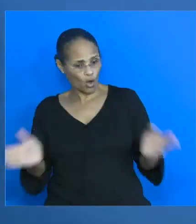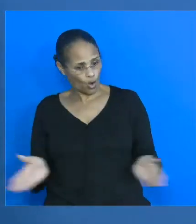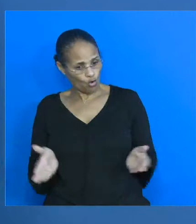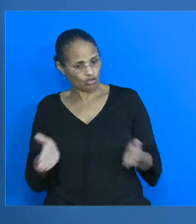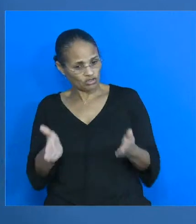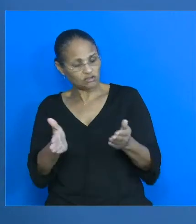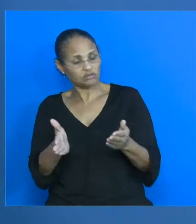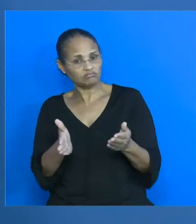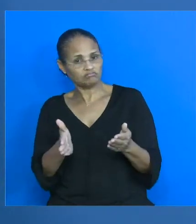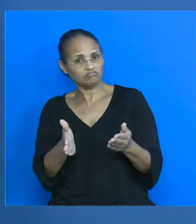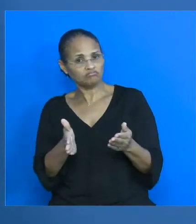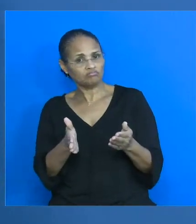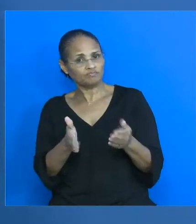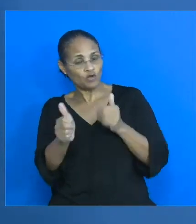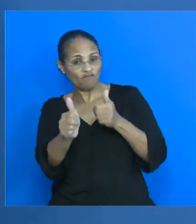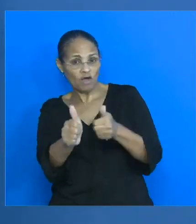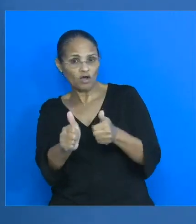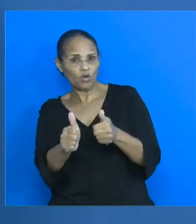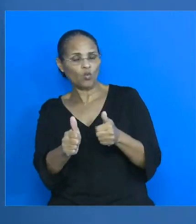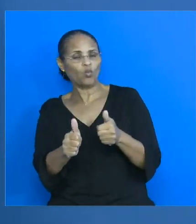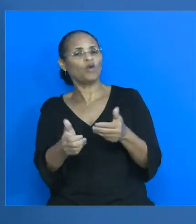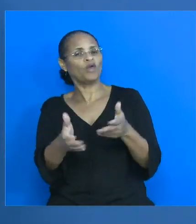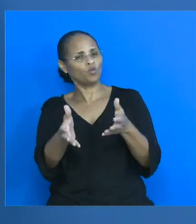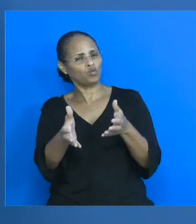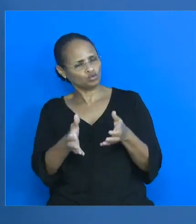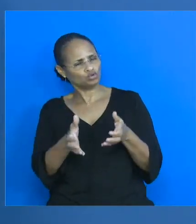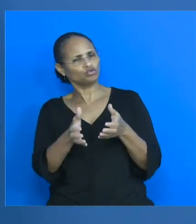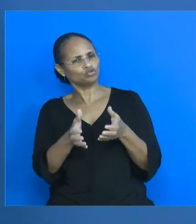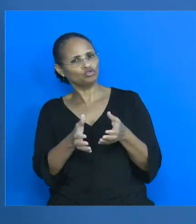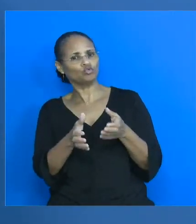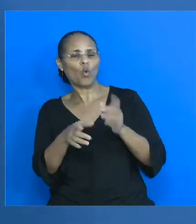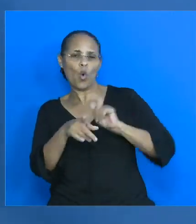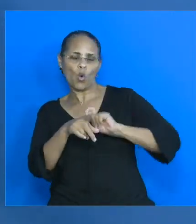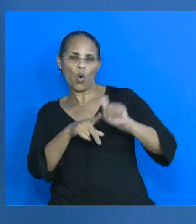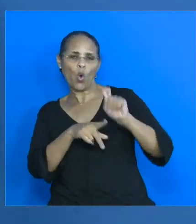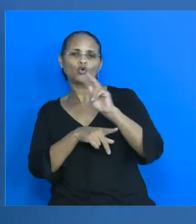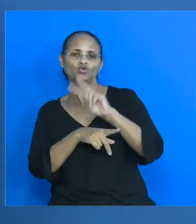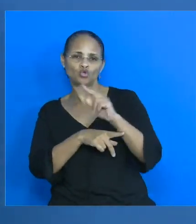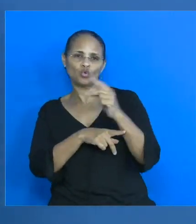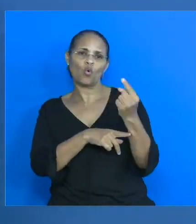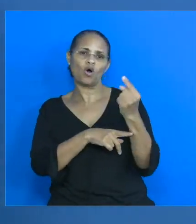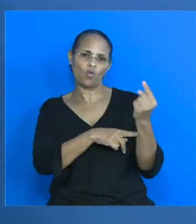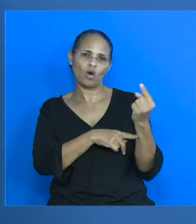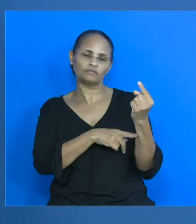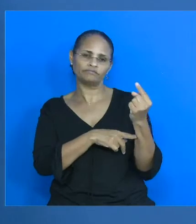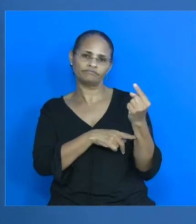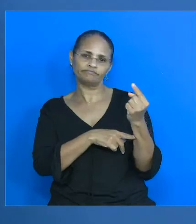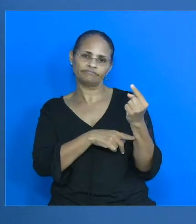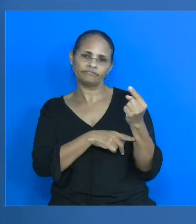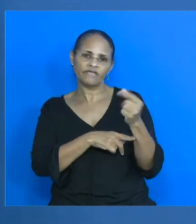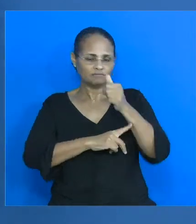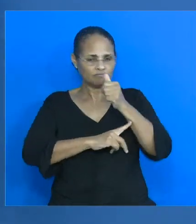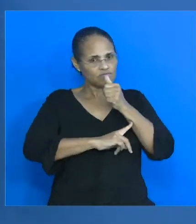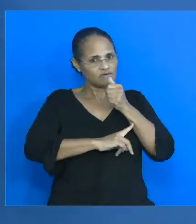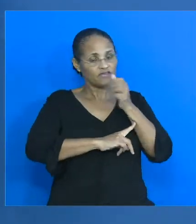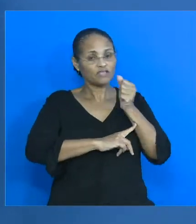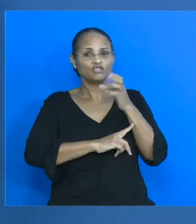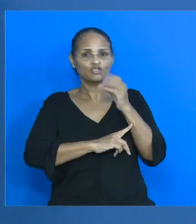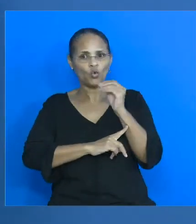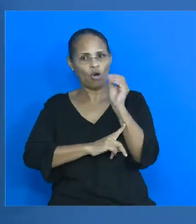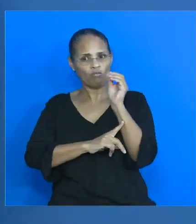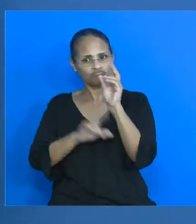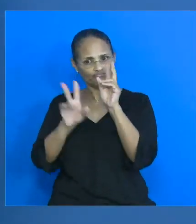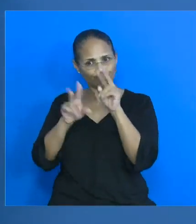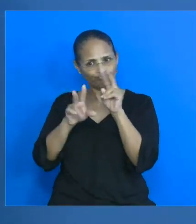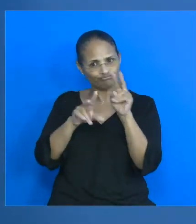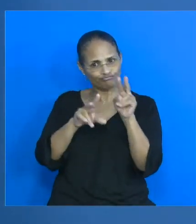be followed, we strongly suggest that they call 211. It's anonymous. They can make a call and indicate that this is their observations with